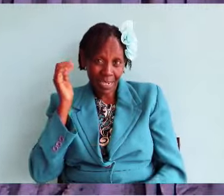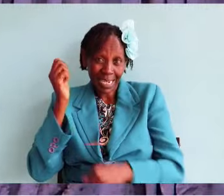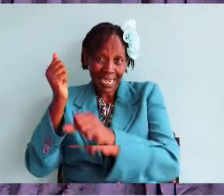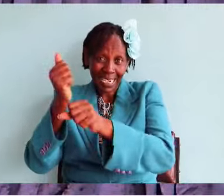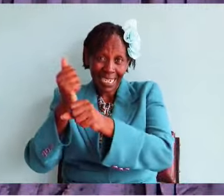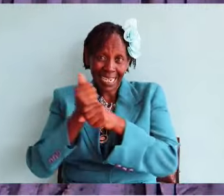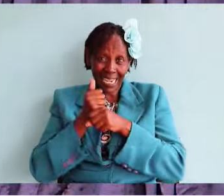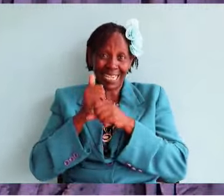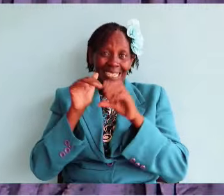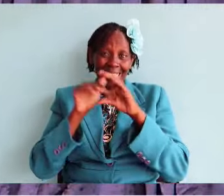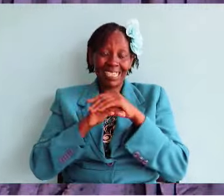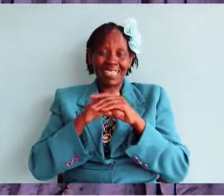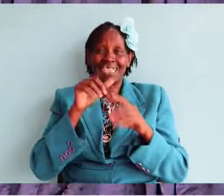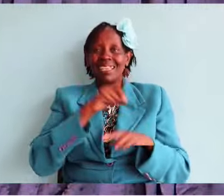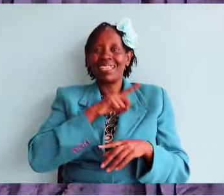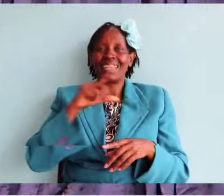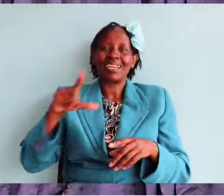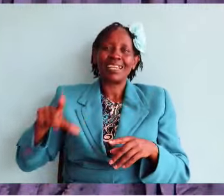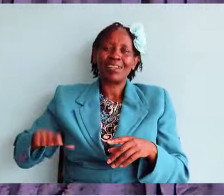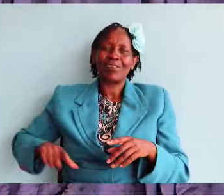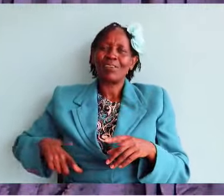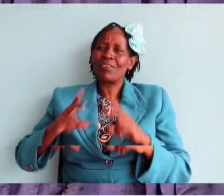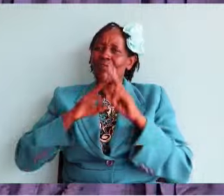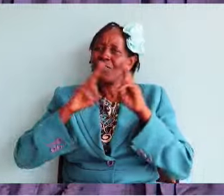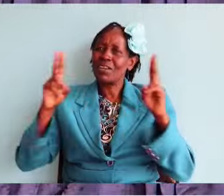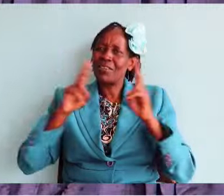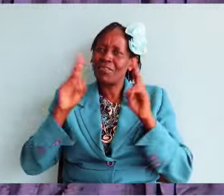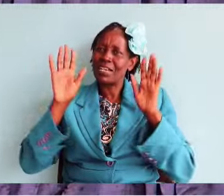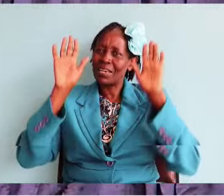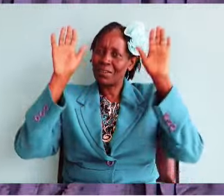what is going to count here seriously.